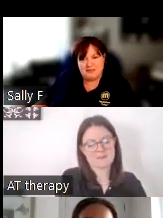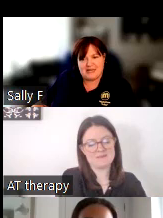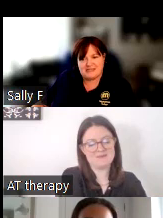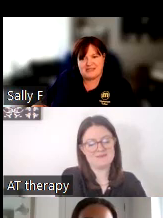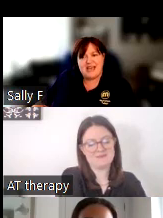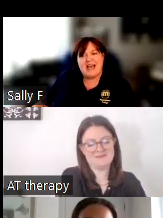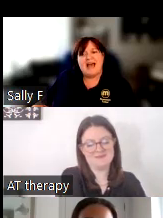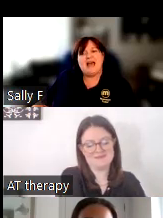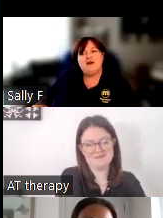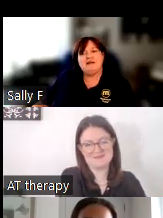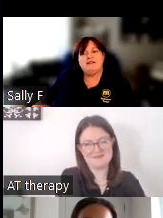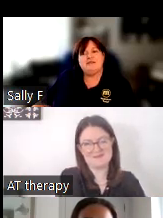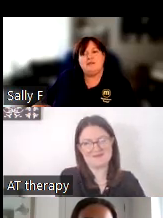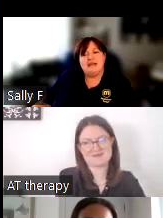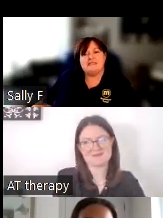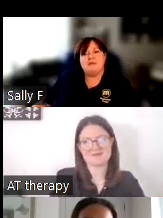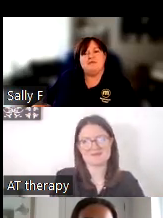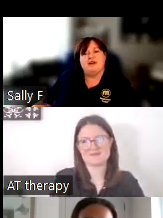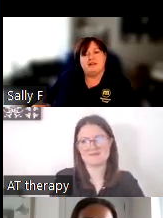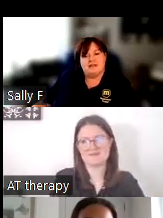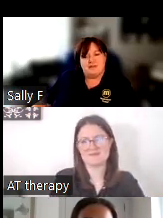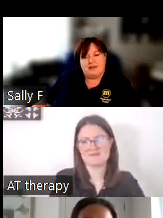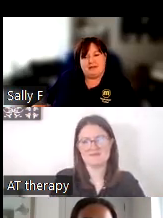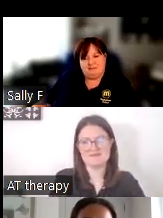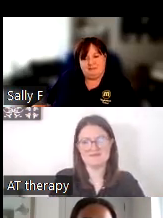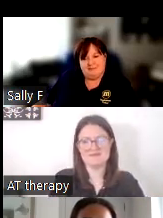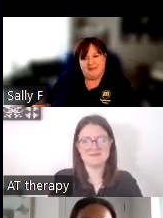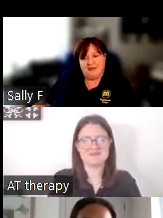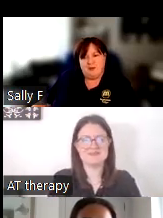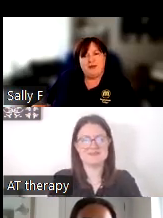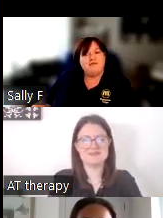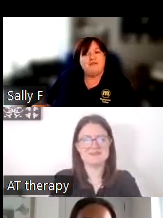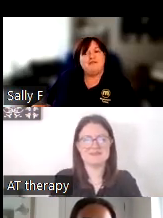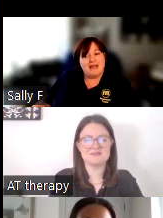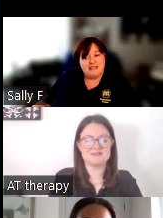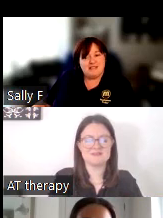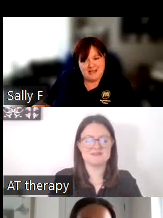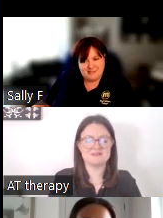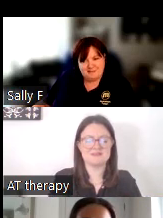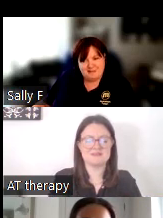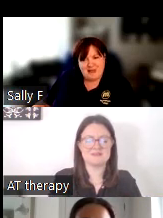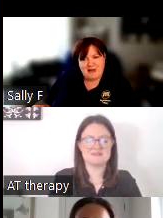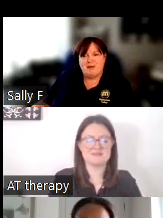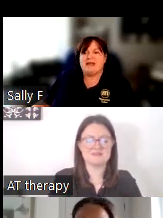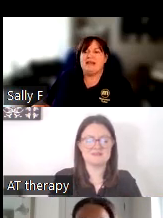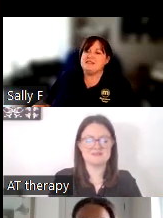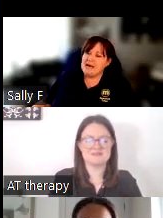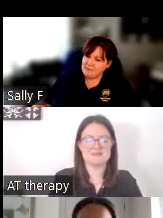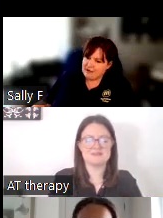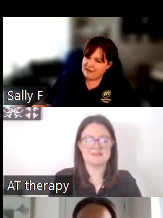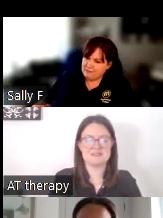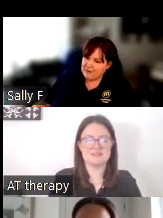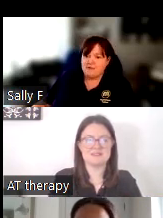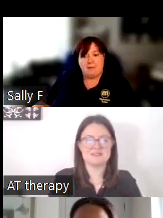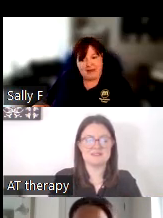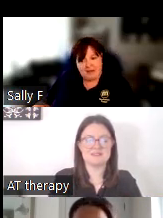different contexts, how many different ways can we run something? We can run a race, yes, but we can leave a tap